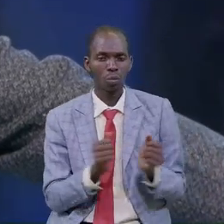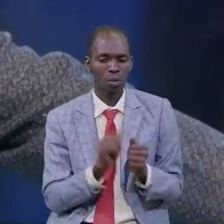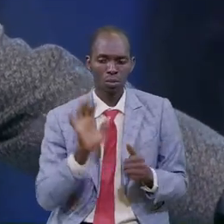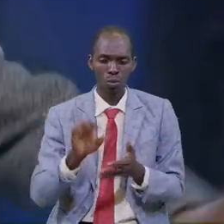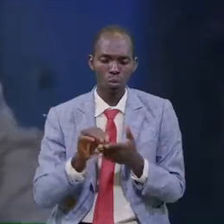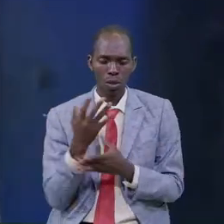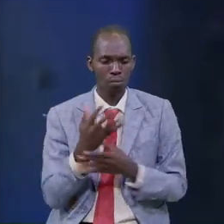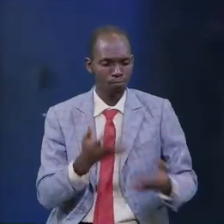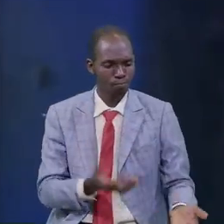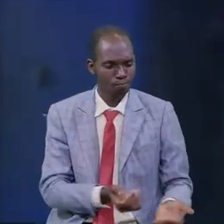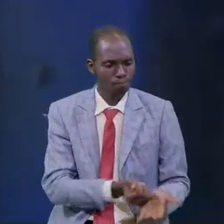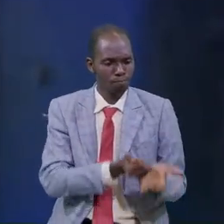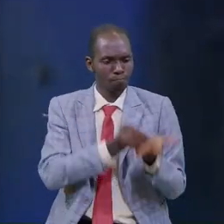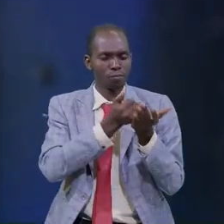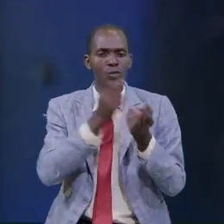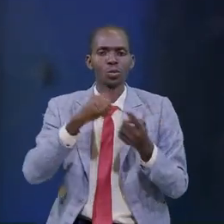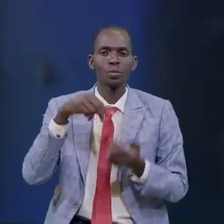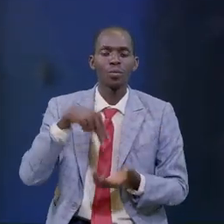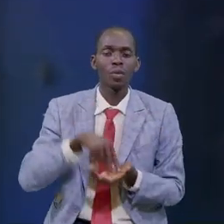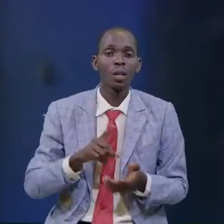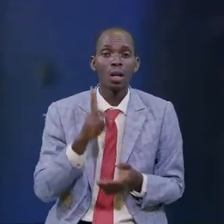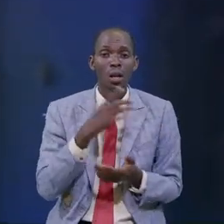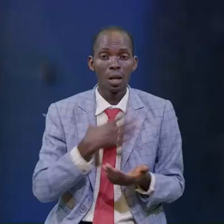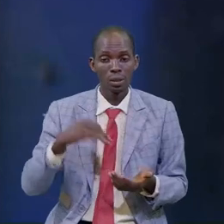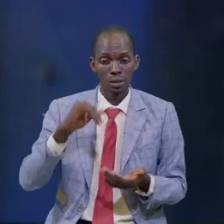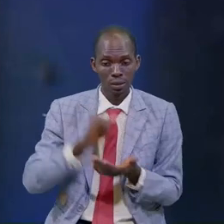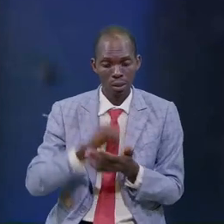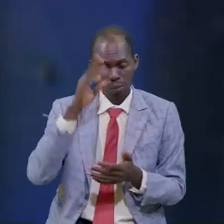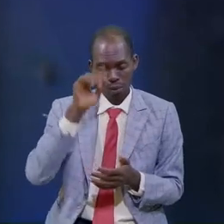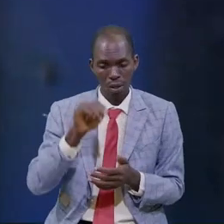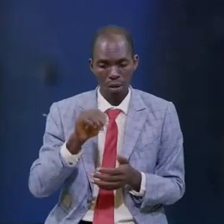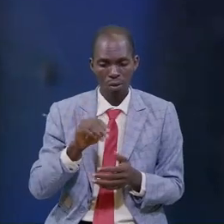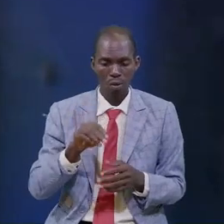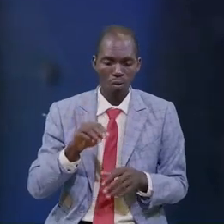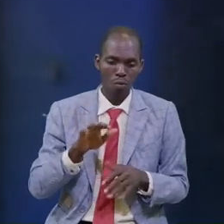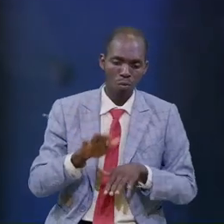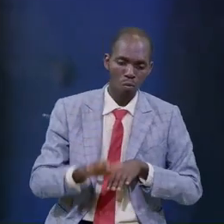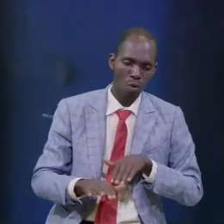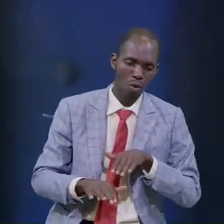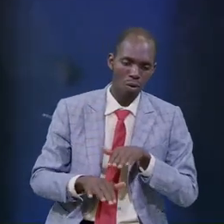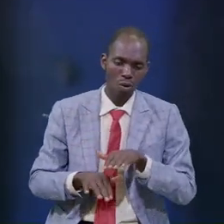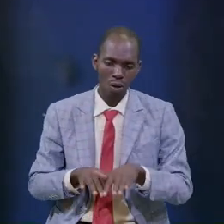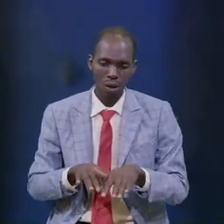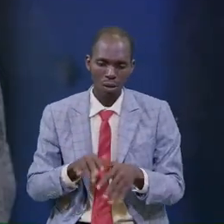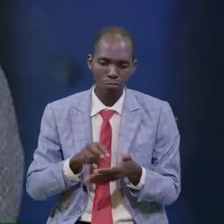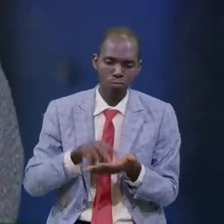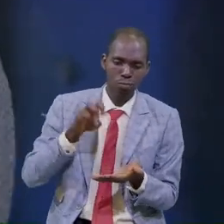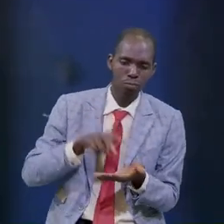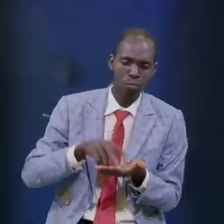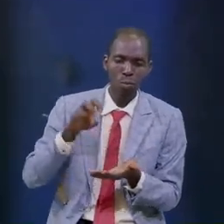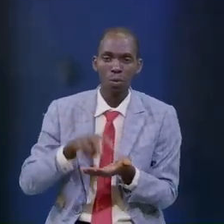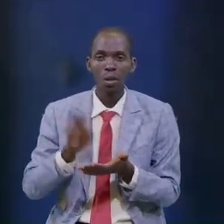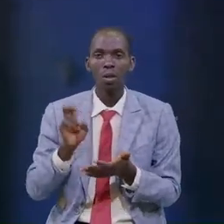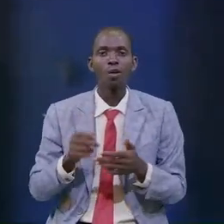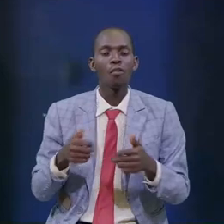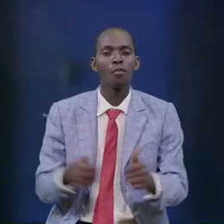main. And he walking and leaping went to them into the